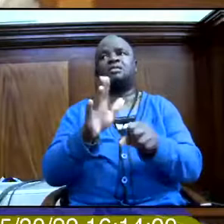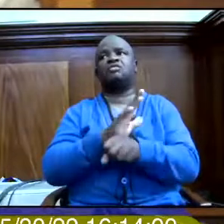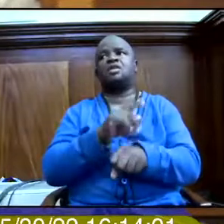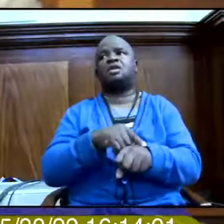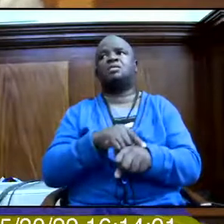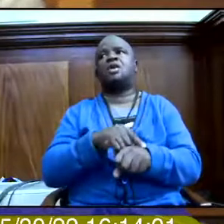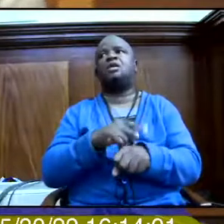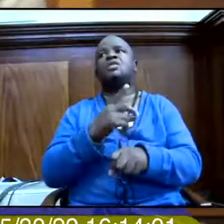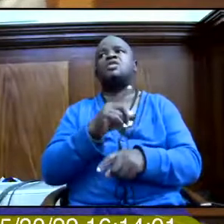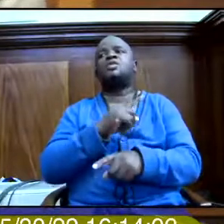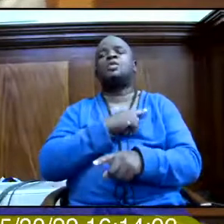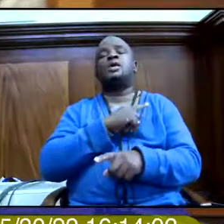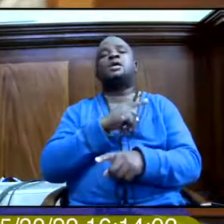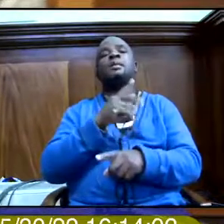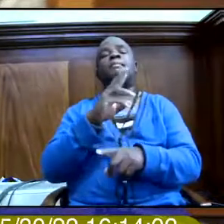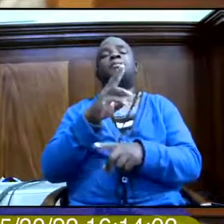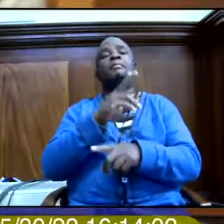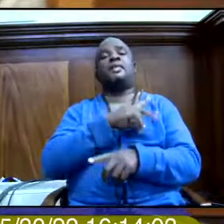about whatever